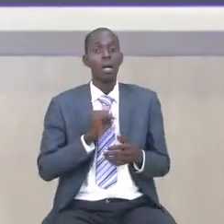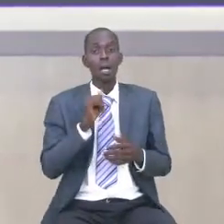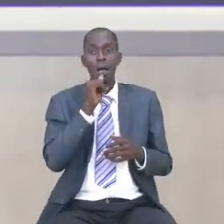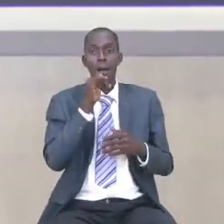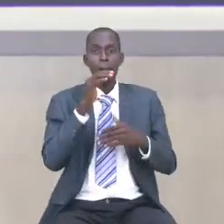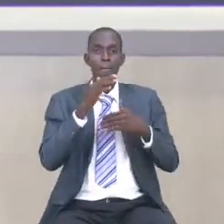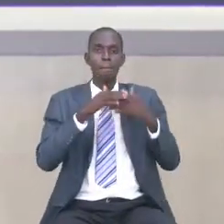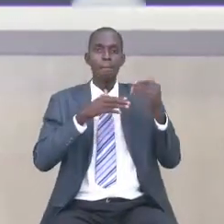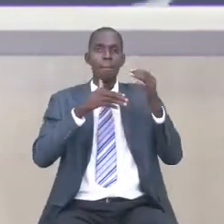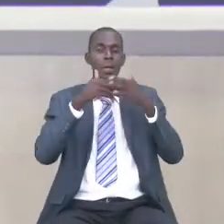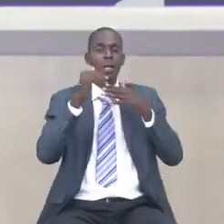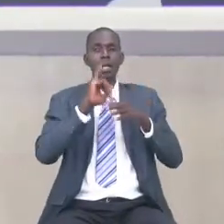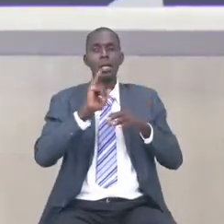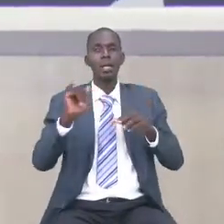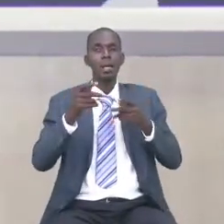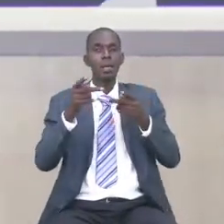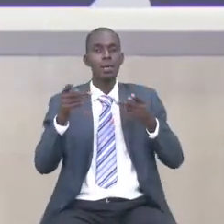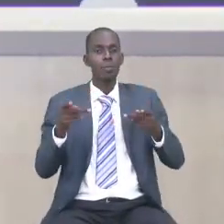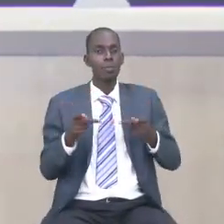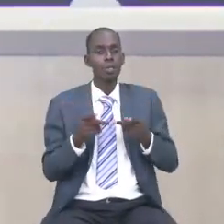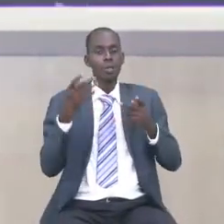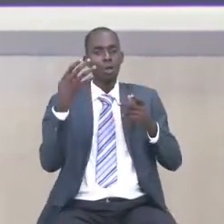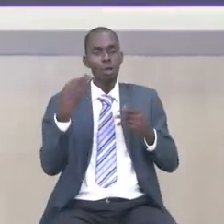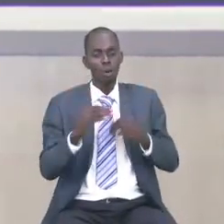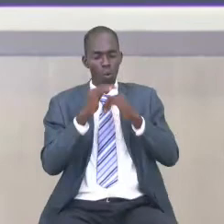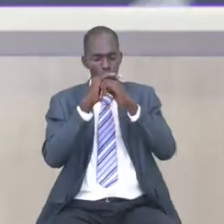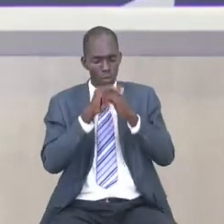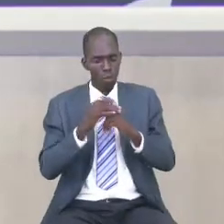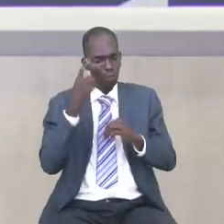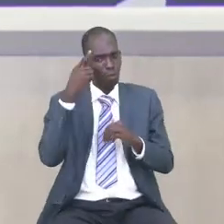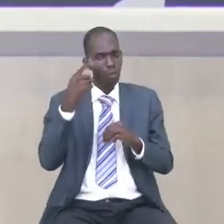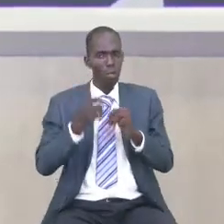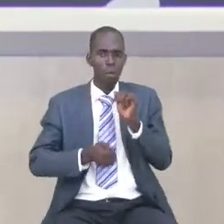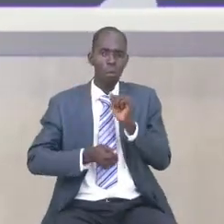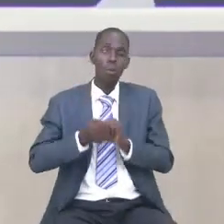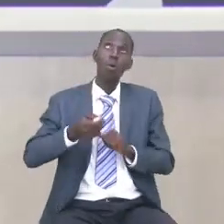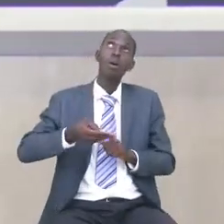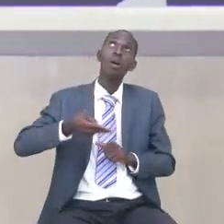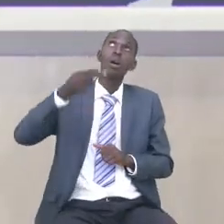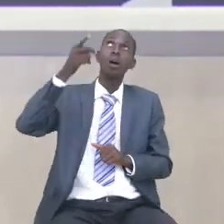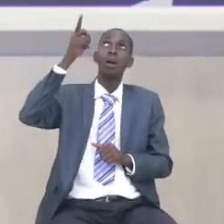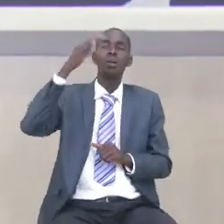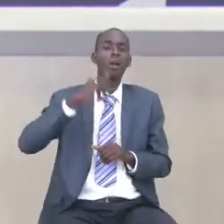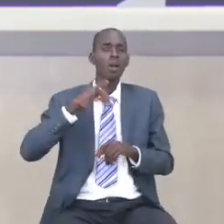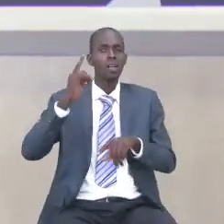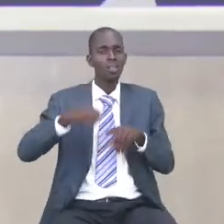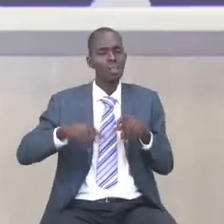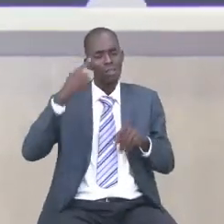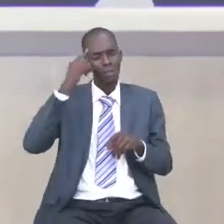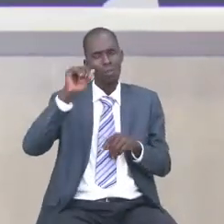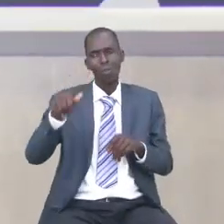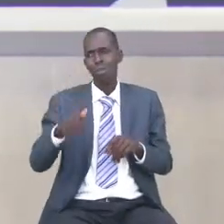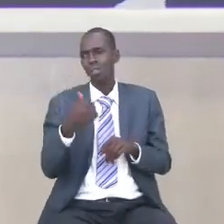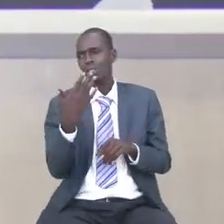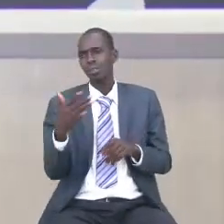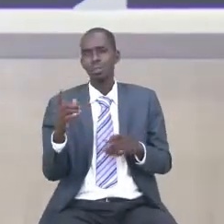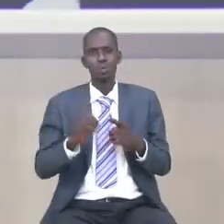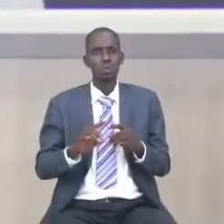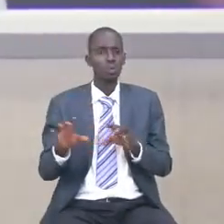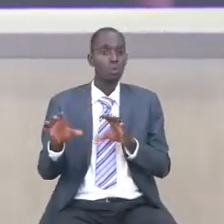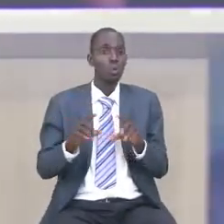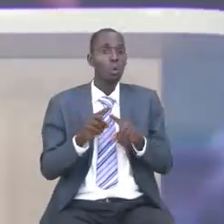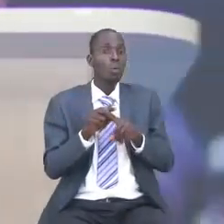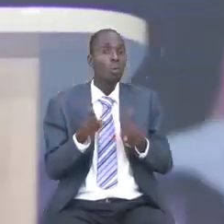a place of worship for the Most High God, and I cannot think of any other thing to do but to